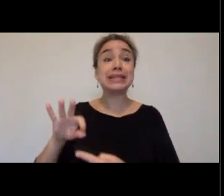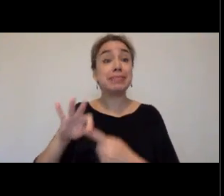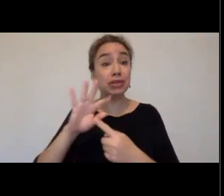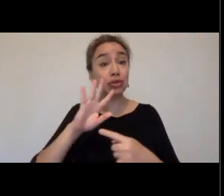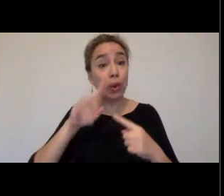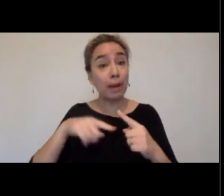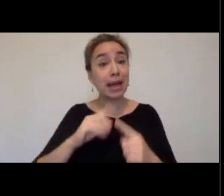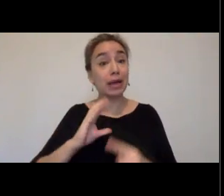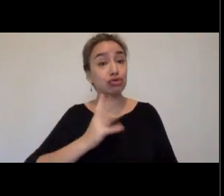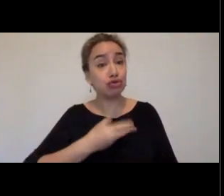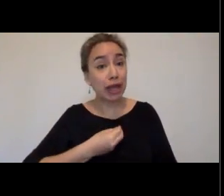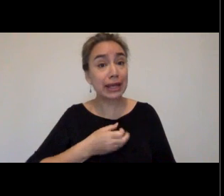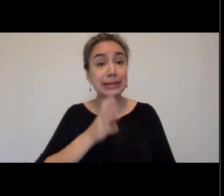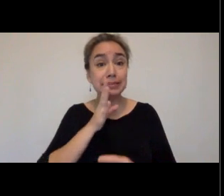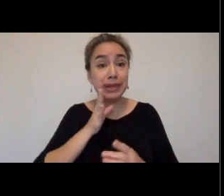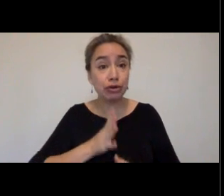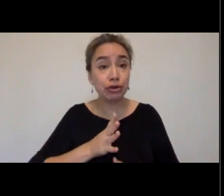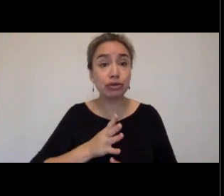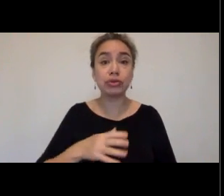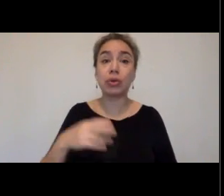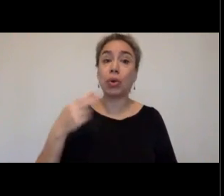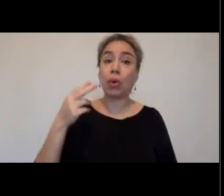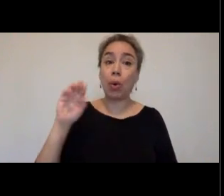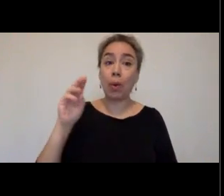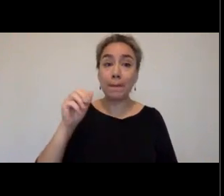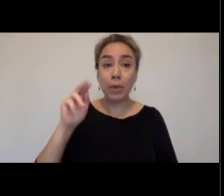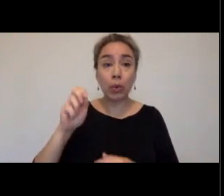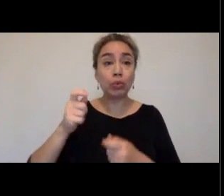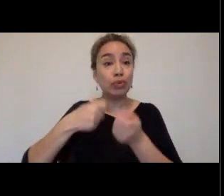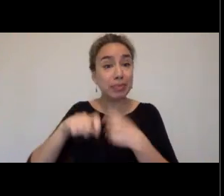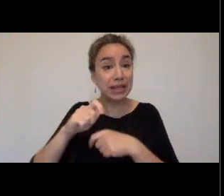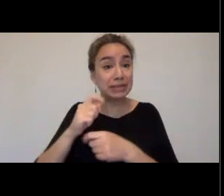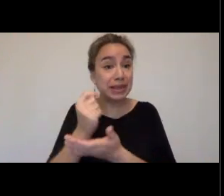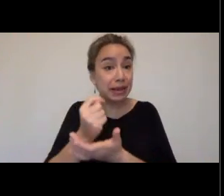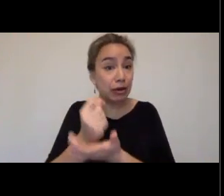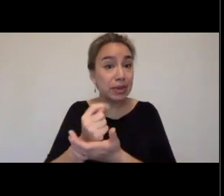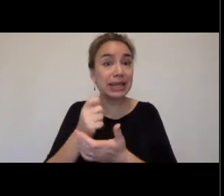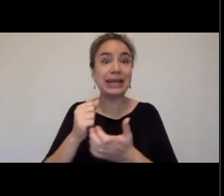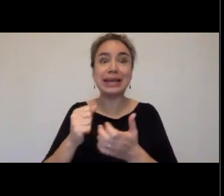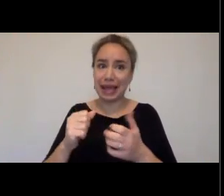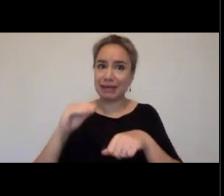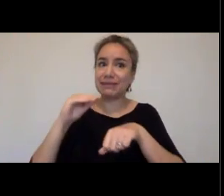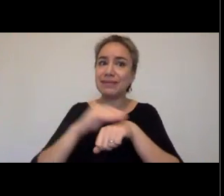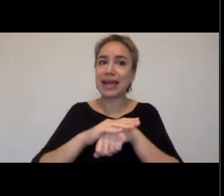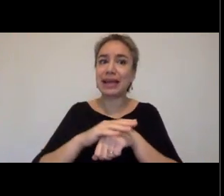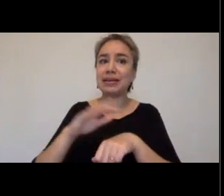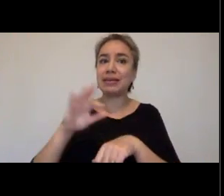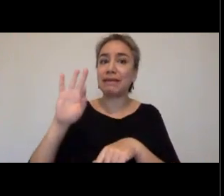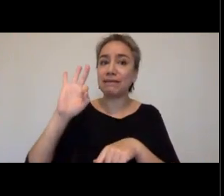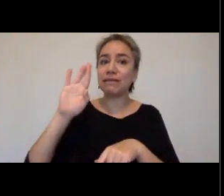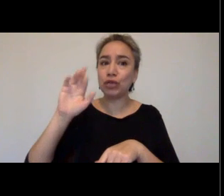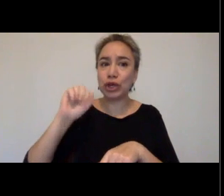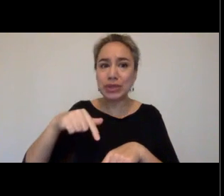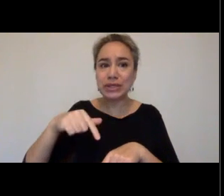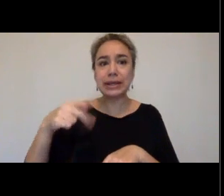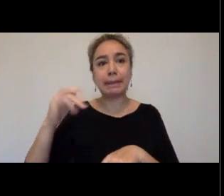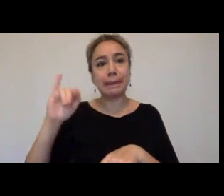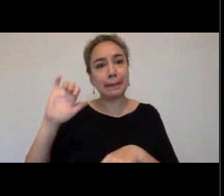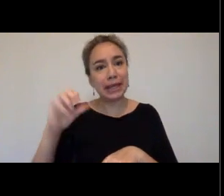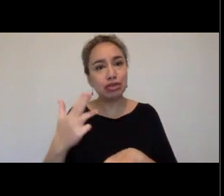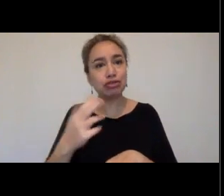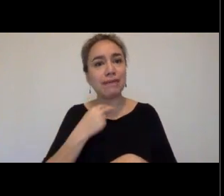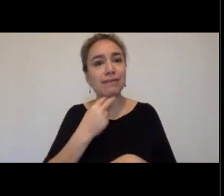speakers, and how hormone replacement therapy can interact with resonant frequencies and pitch. And we